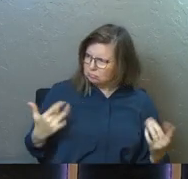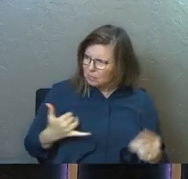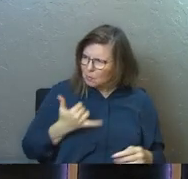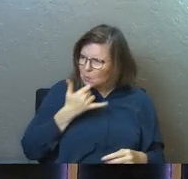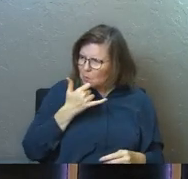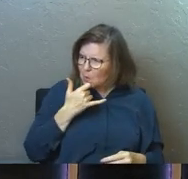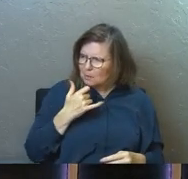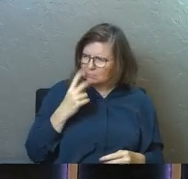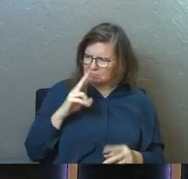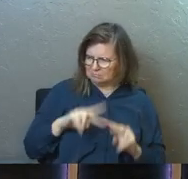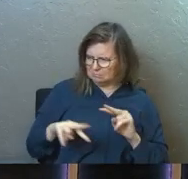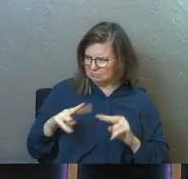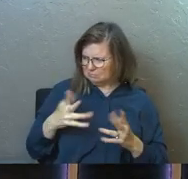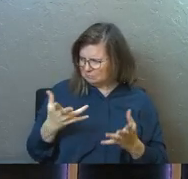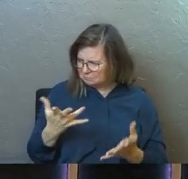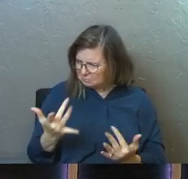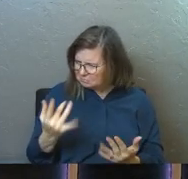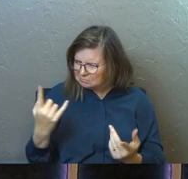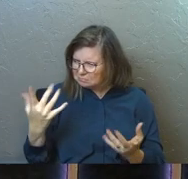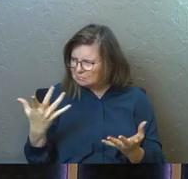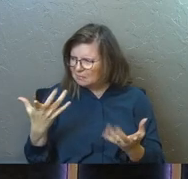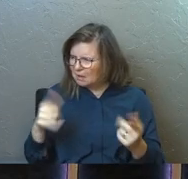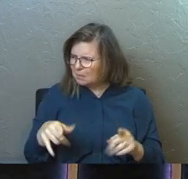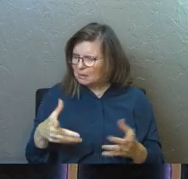she was very skeptical of my answers.